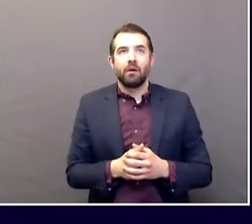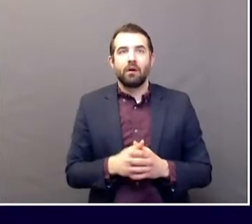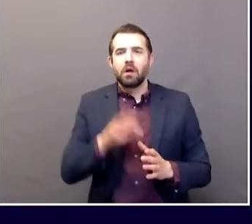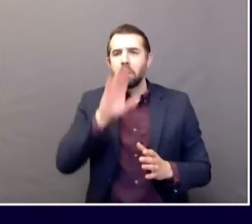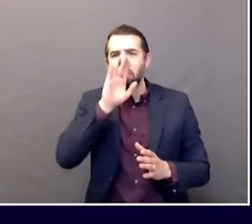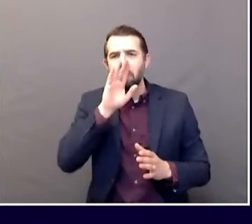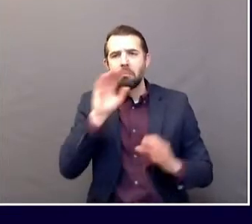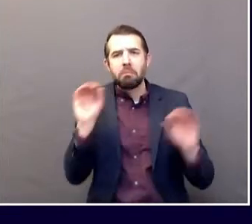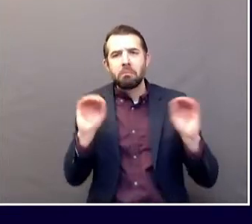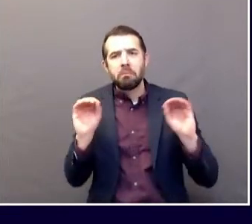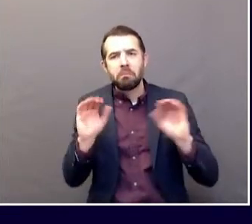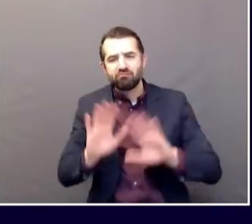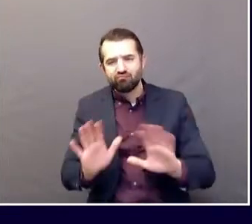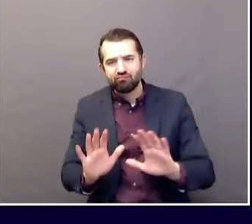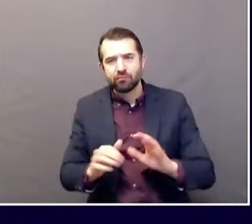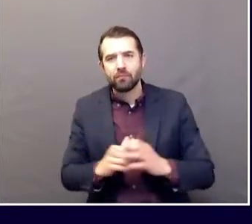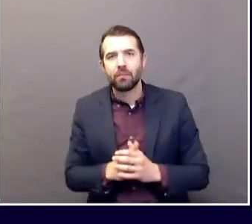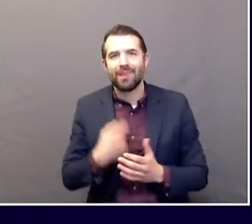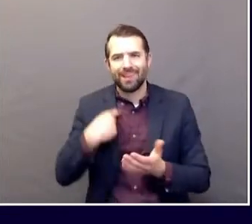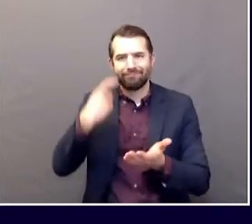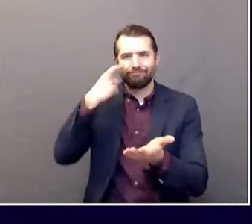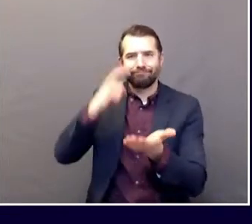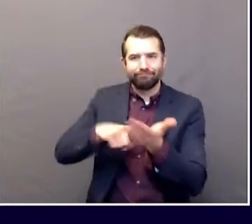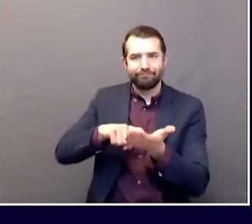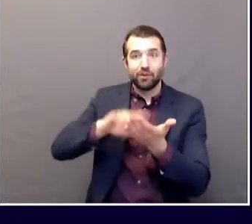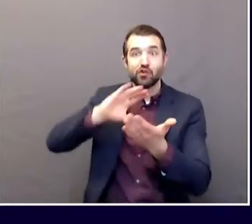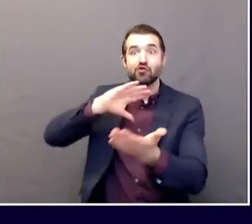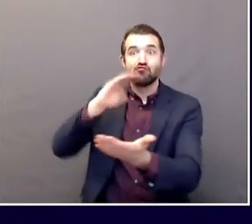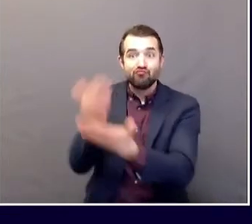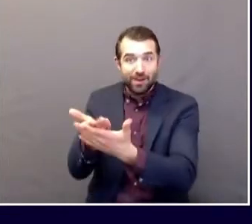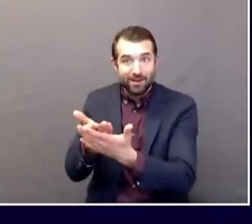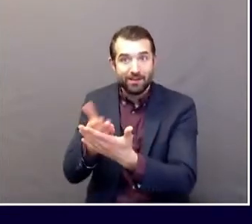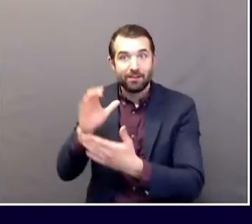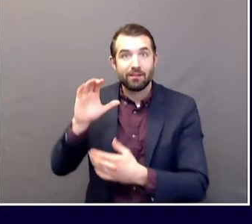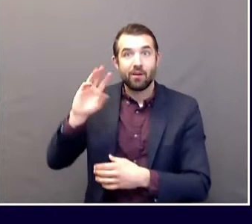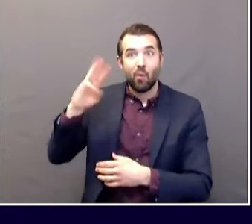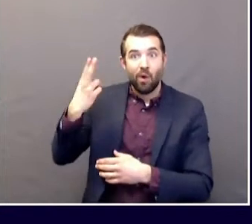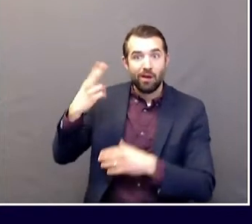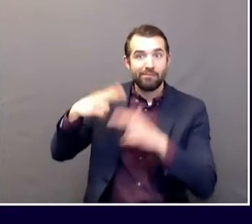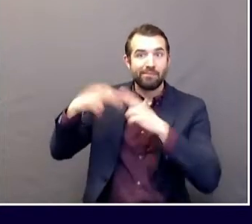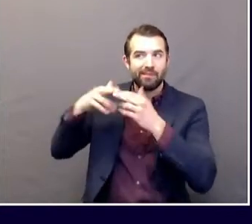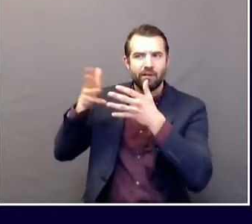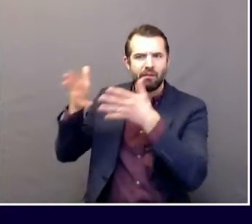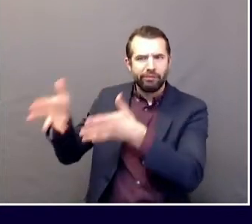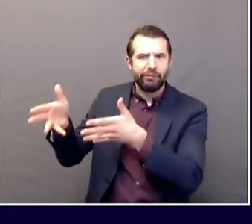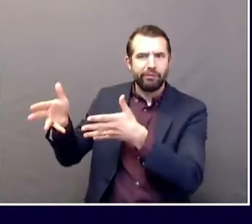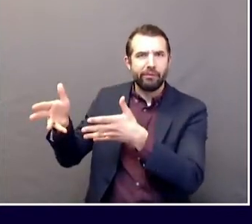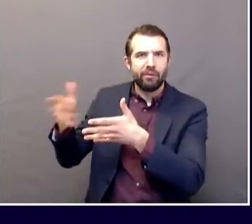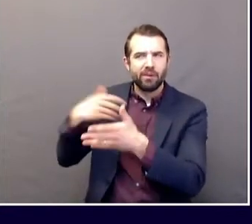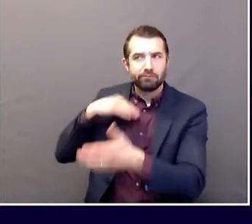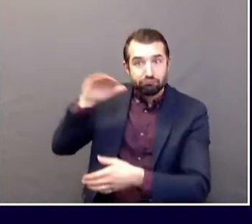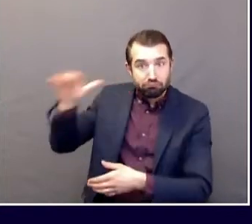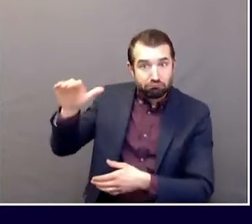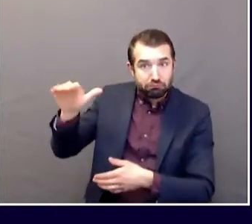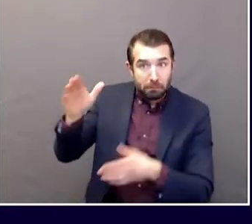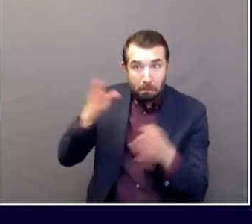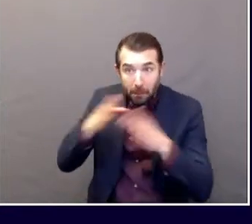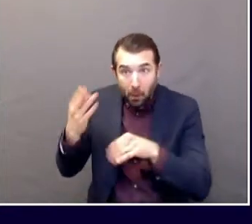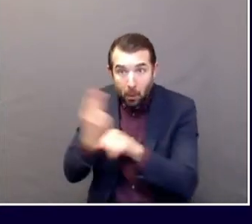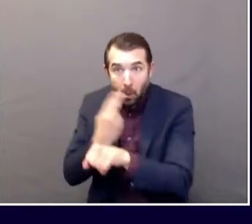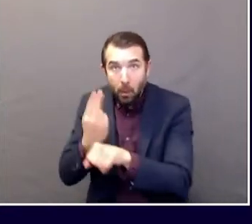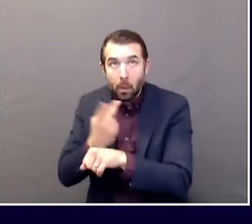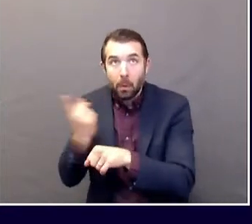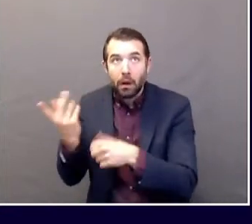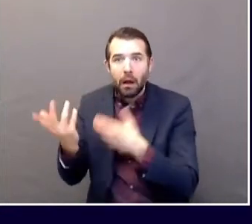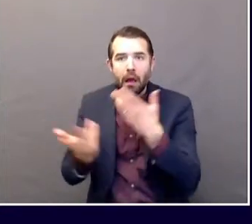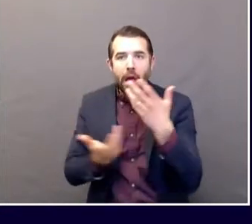those doses had arrived to their warehouse. In our communications with them, they didn't have an immediate plan to use them. So you are correct. It's